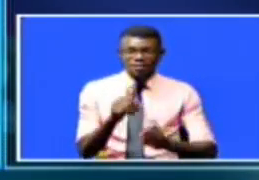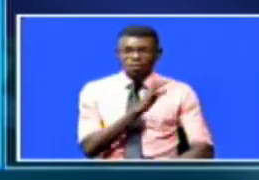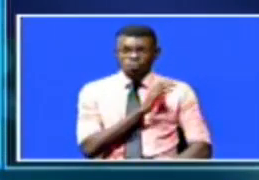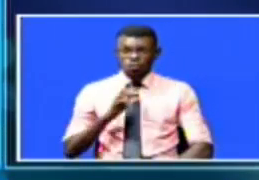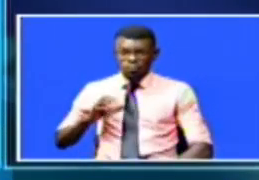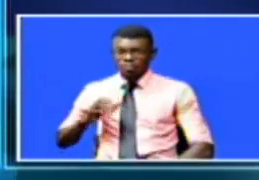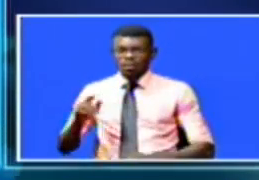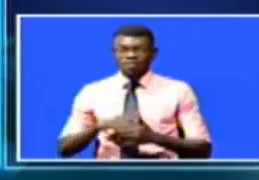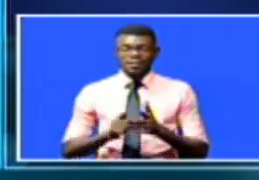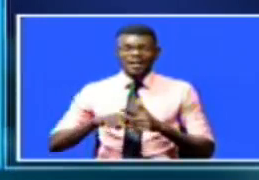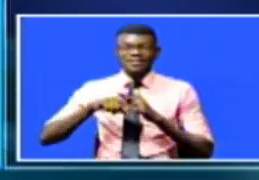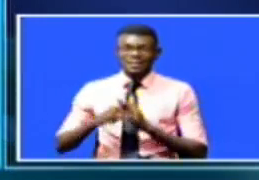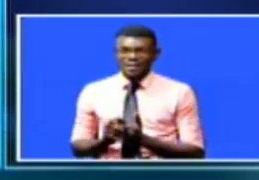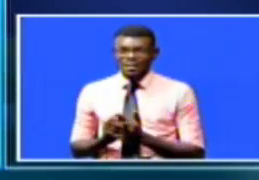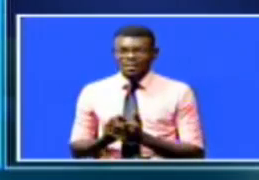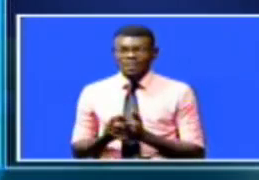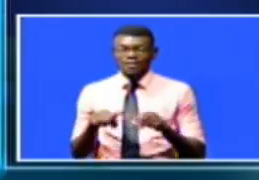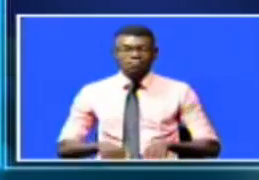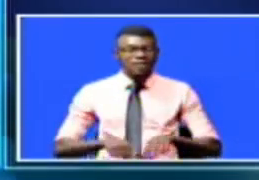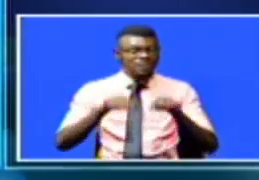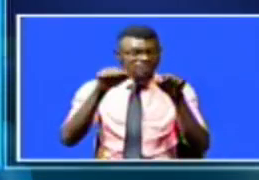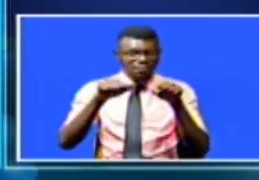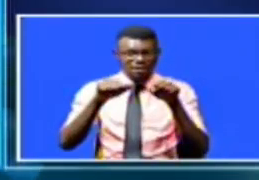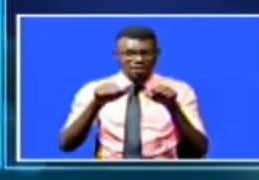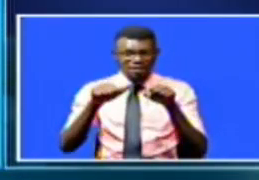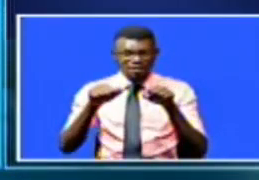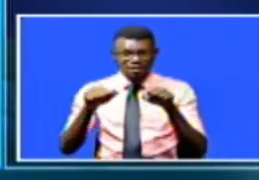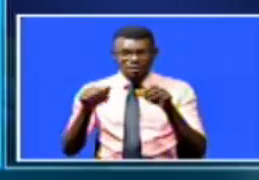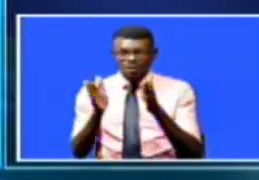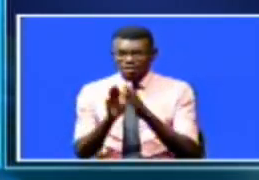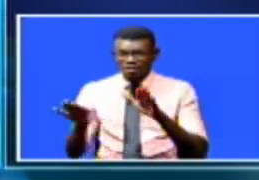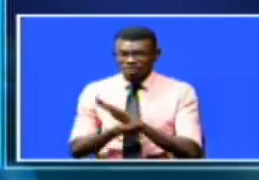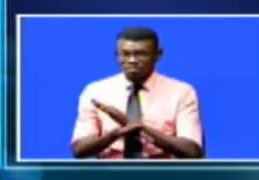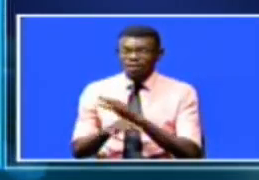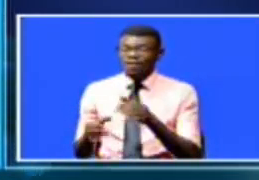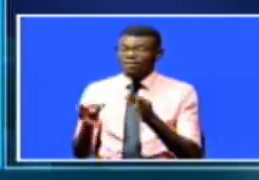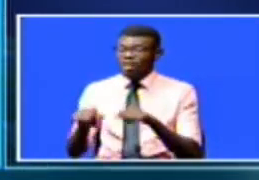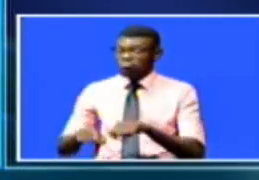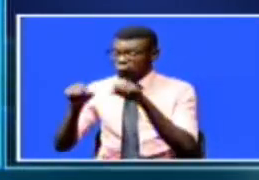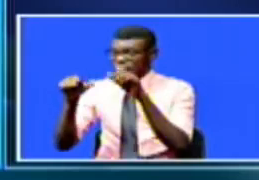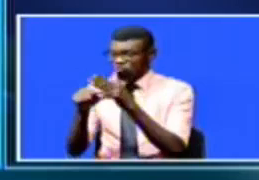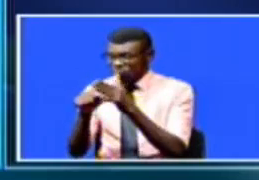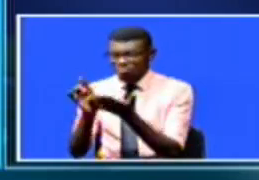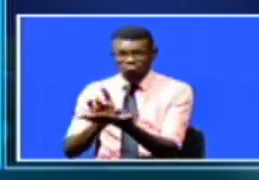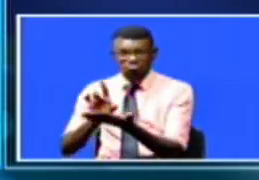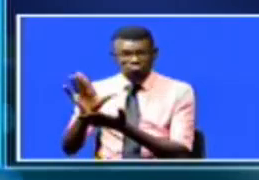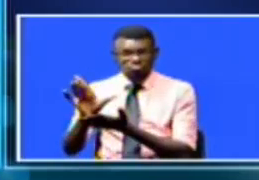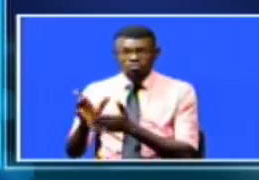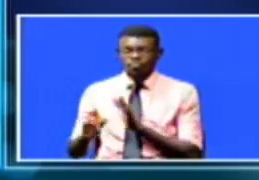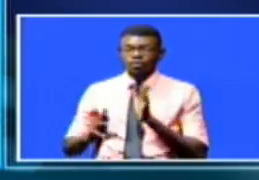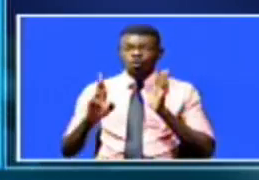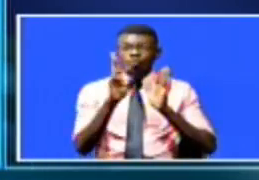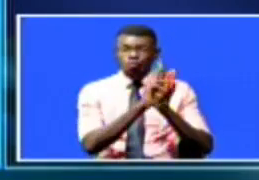upon receipt by the chairperson or vice chairperson if the discharge relates to the chairperson. So according to the standing order which you